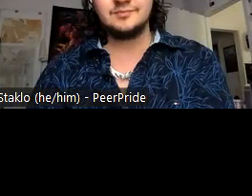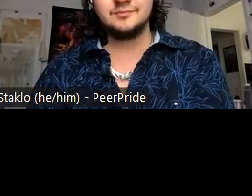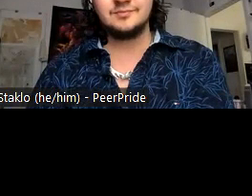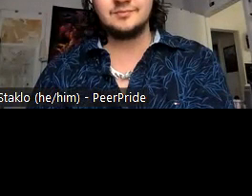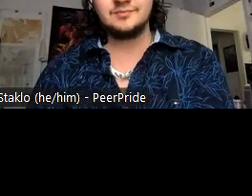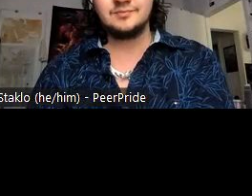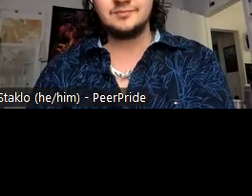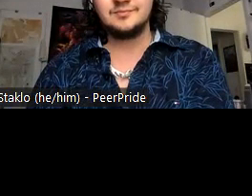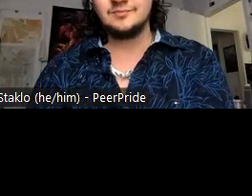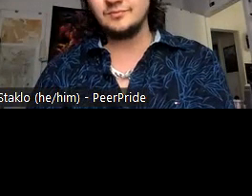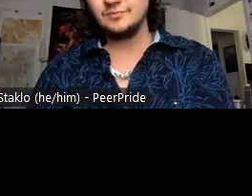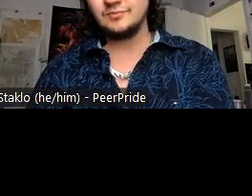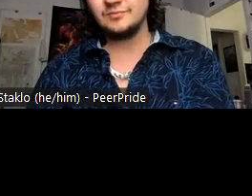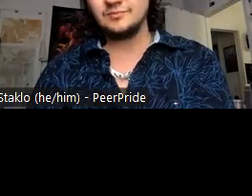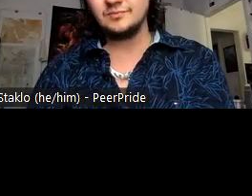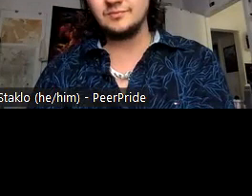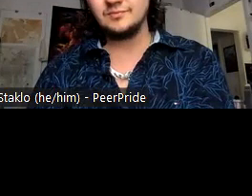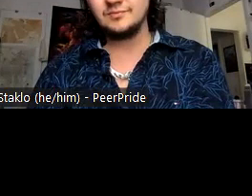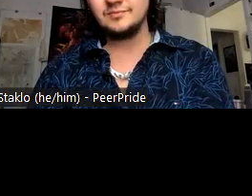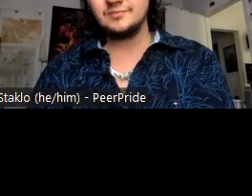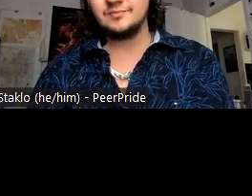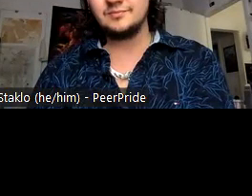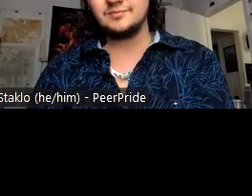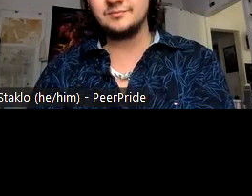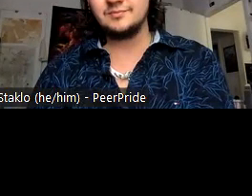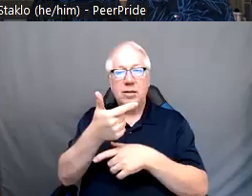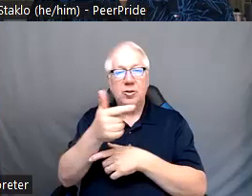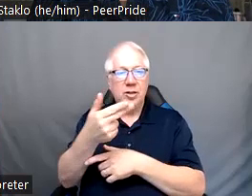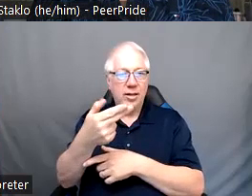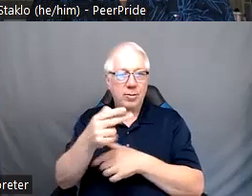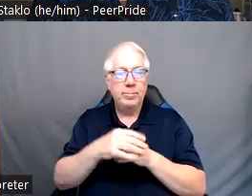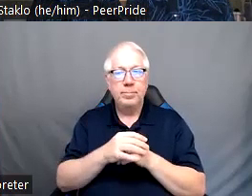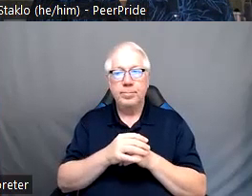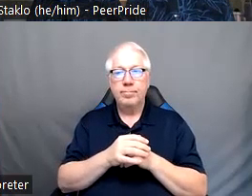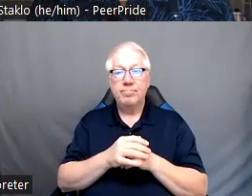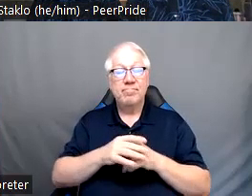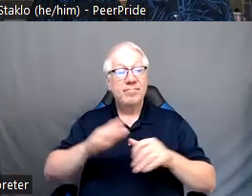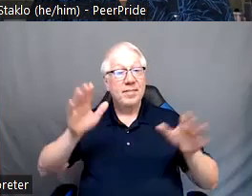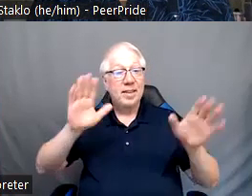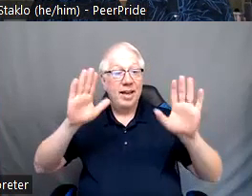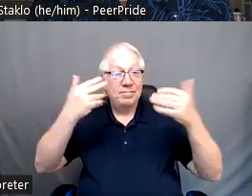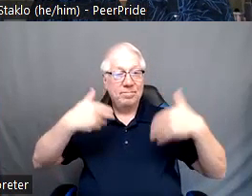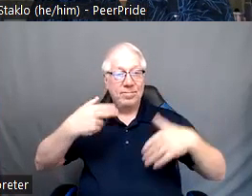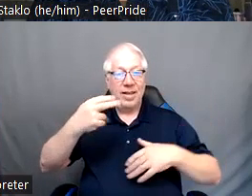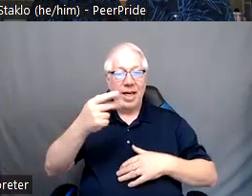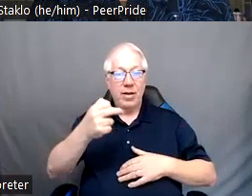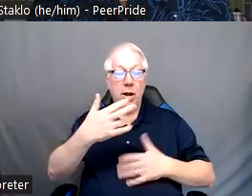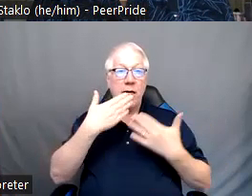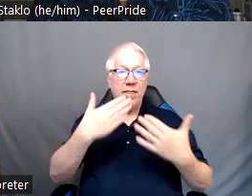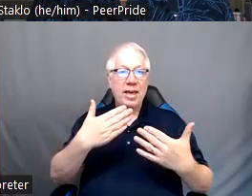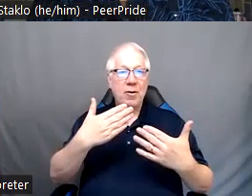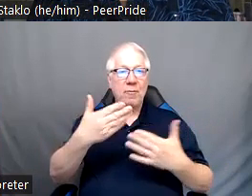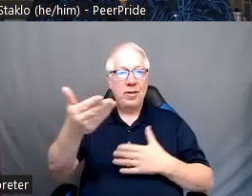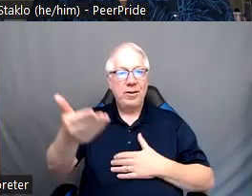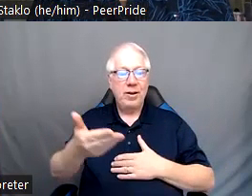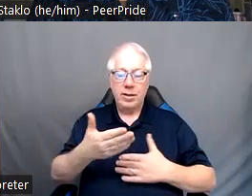bit more about their work at Massachusetts General Hospital. Hi, I'm Heather. Thank you so much for the lovely introduction.